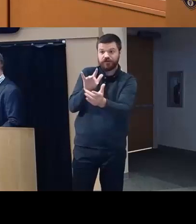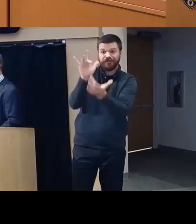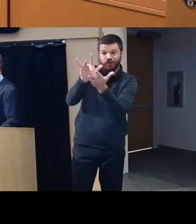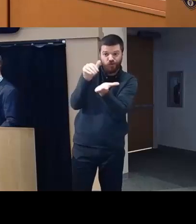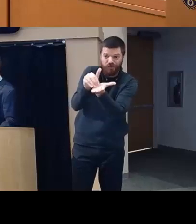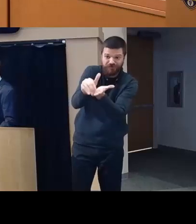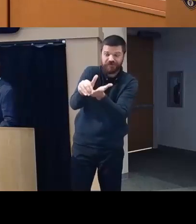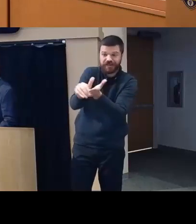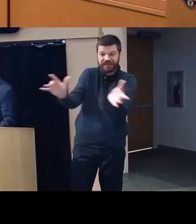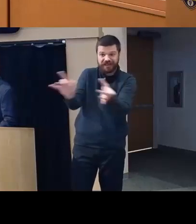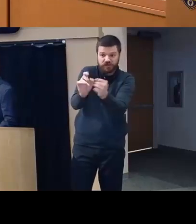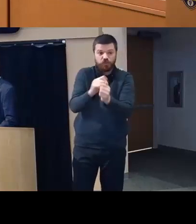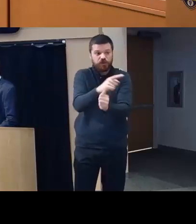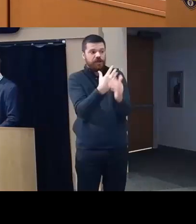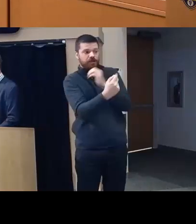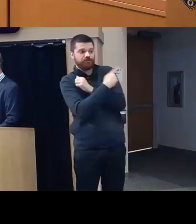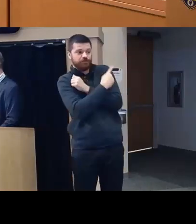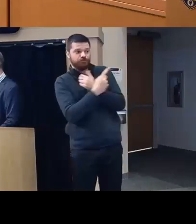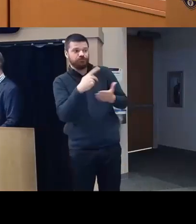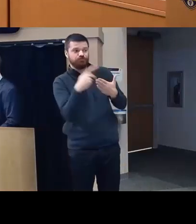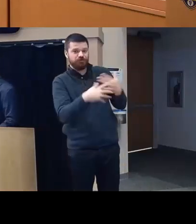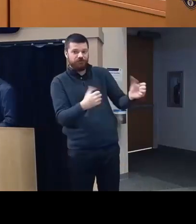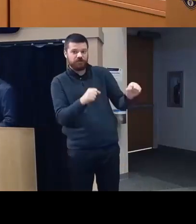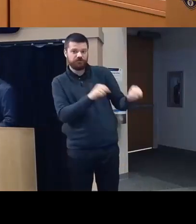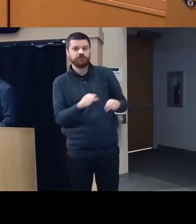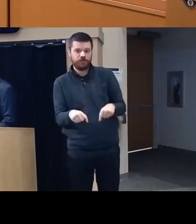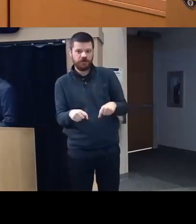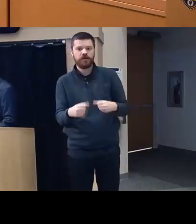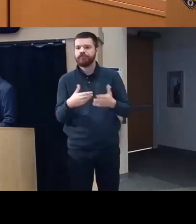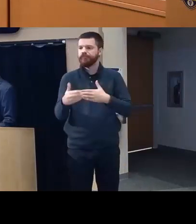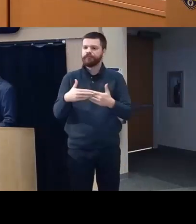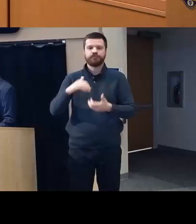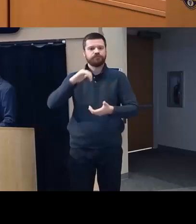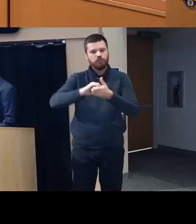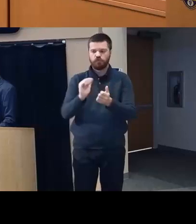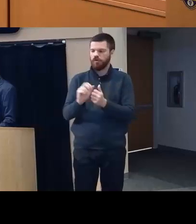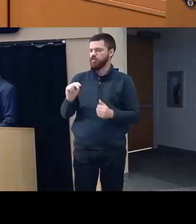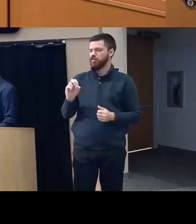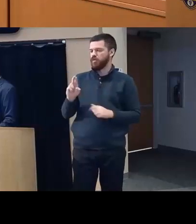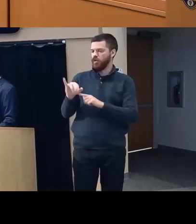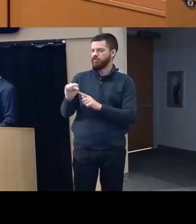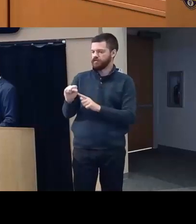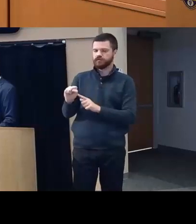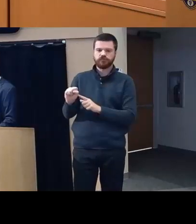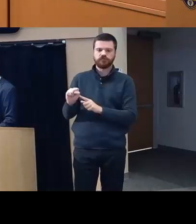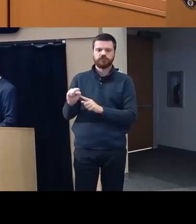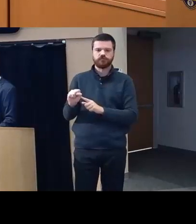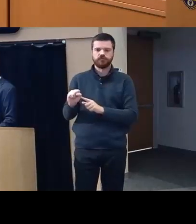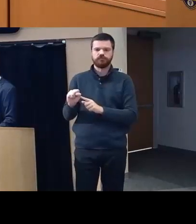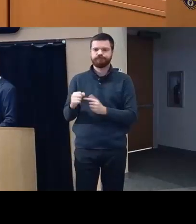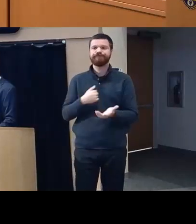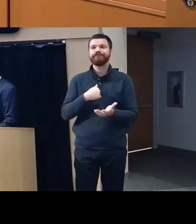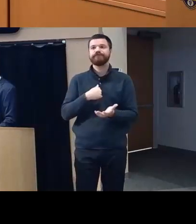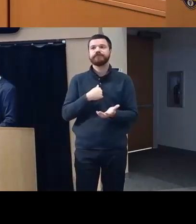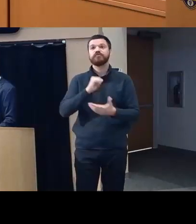and connecting them to our outpatient program as quickly as possible, whether it's our partnership with Norris. So I don't have